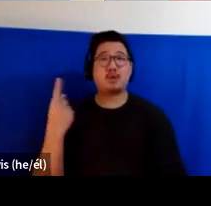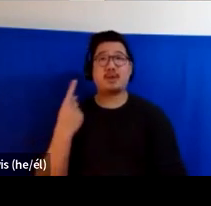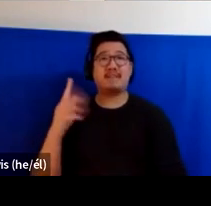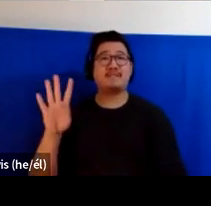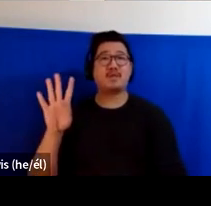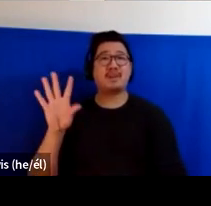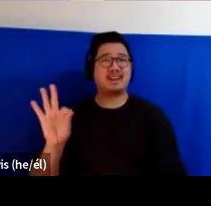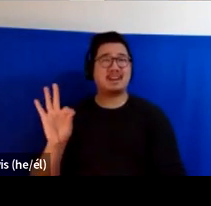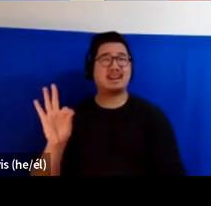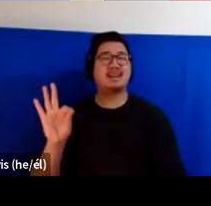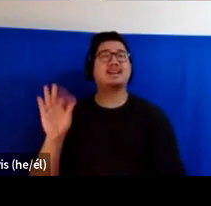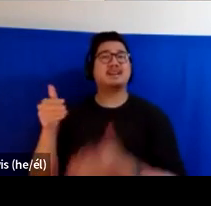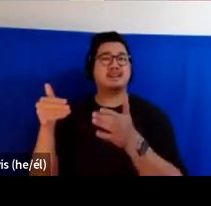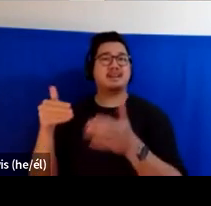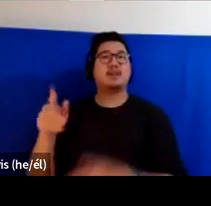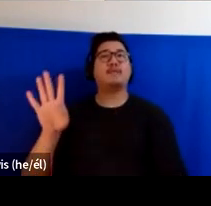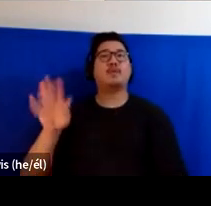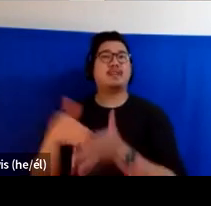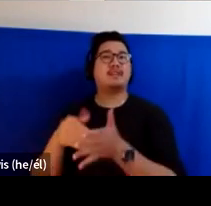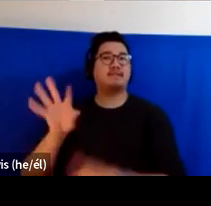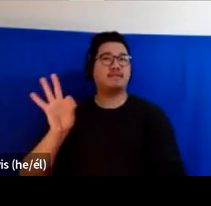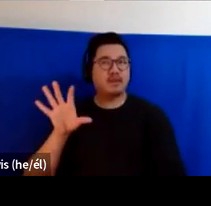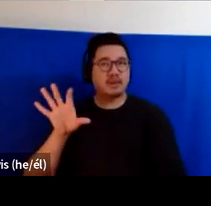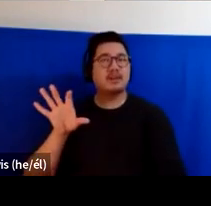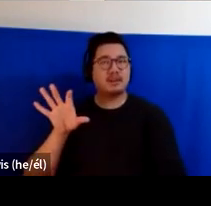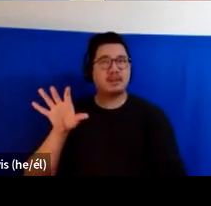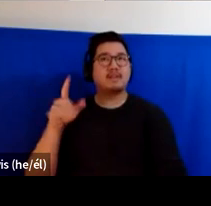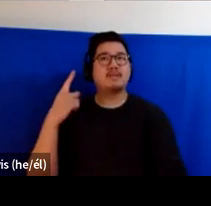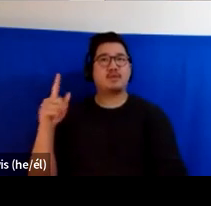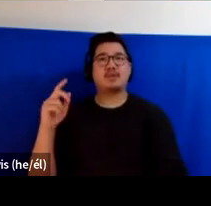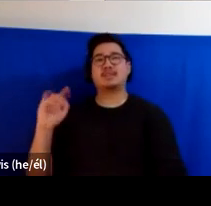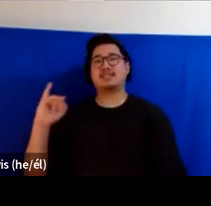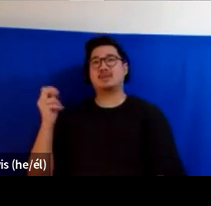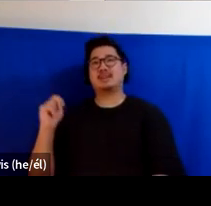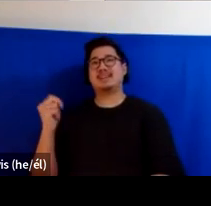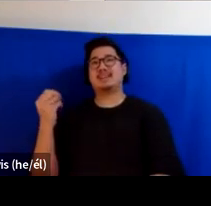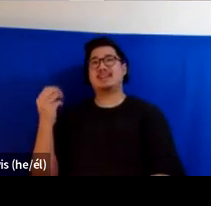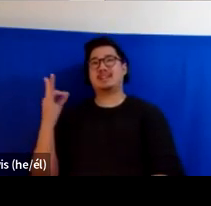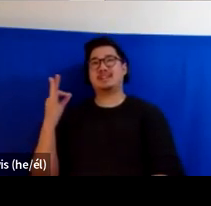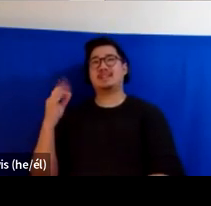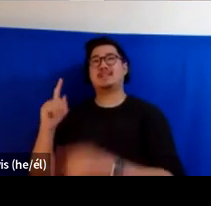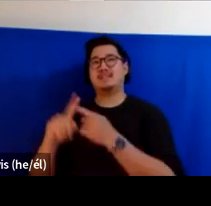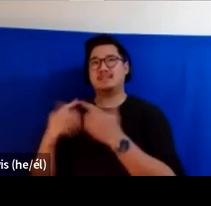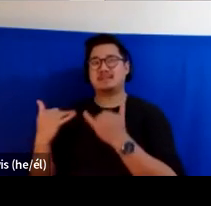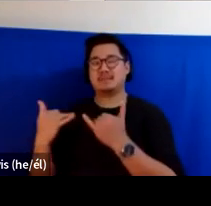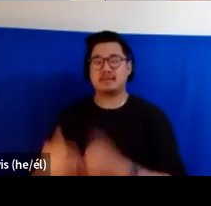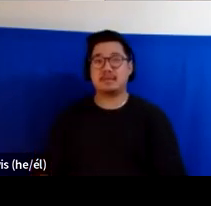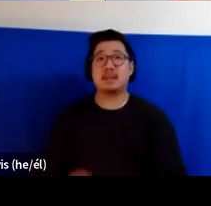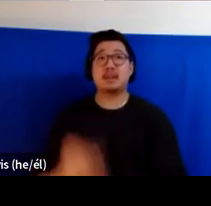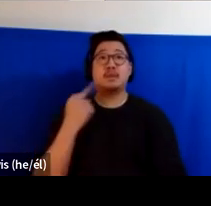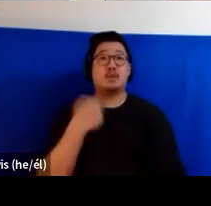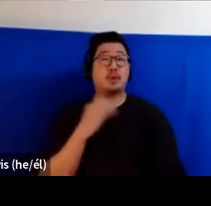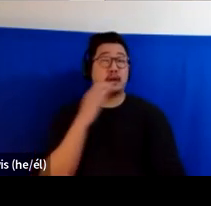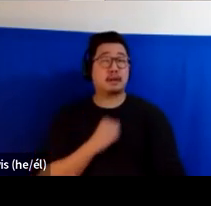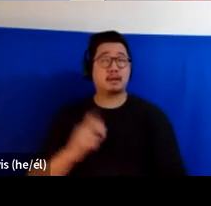pools at least in the week of january 13 to 19. if we assume the people in the pool are the same as the